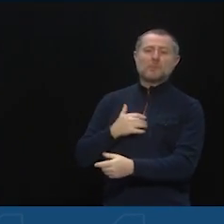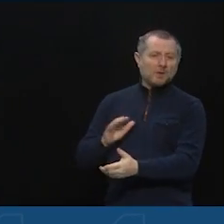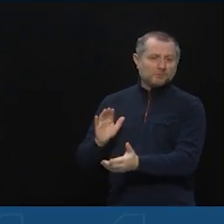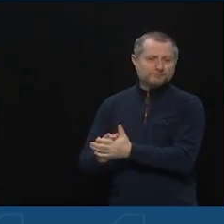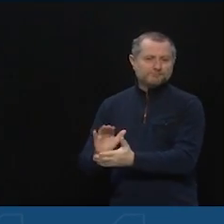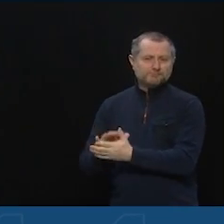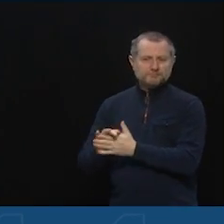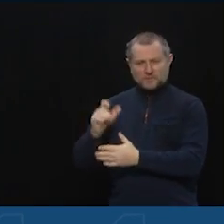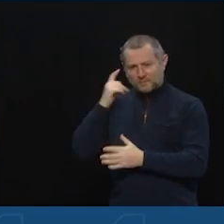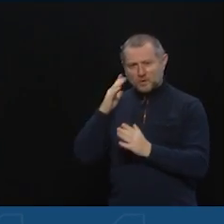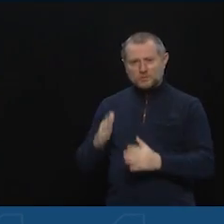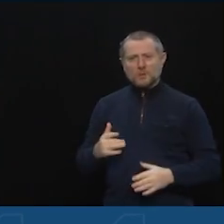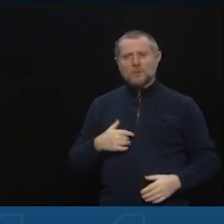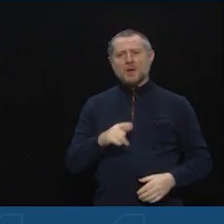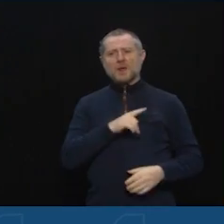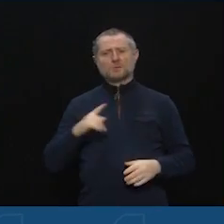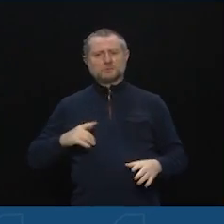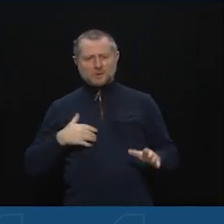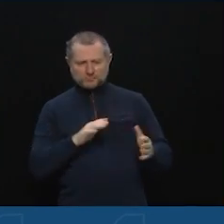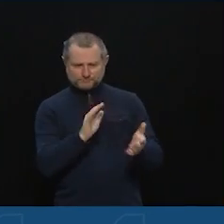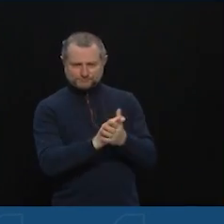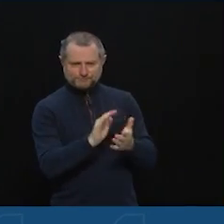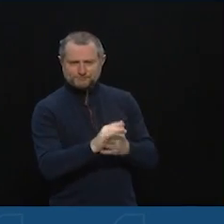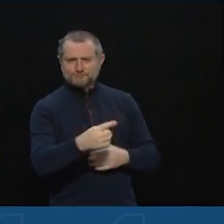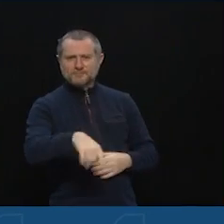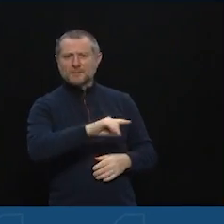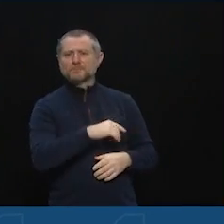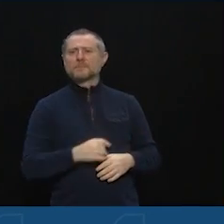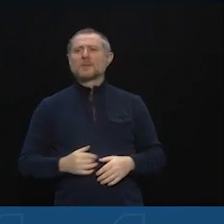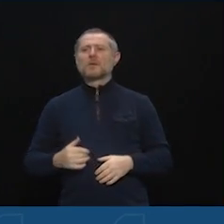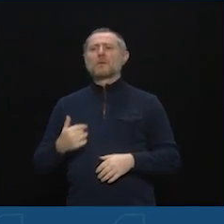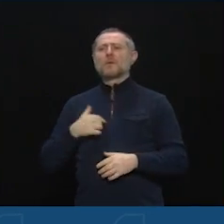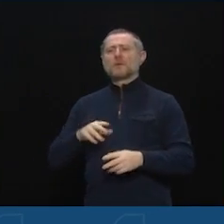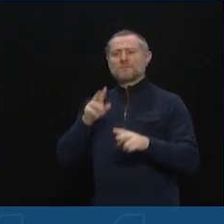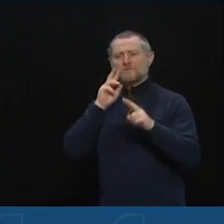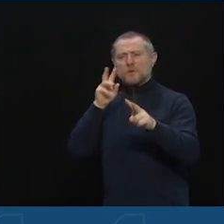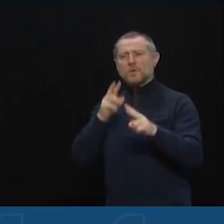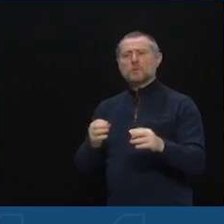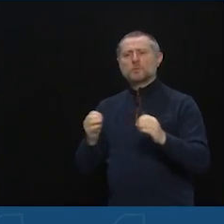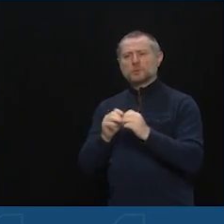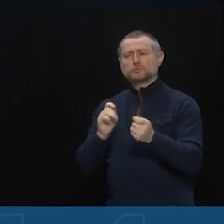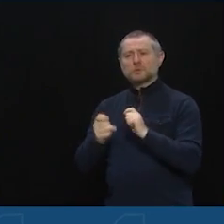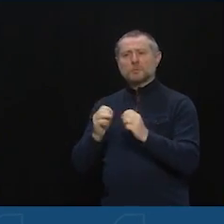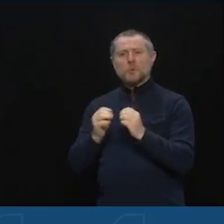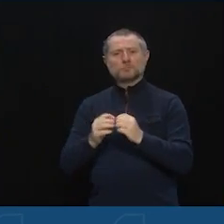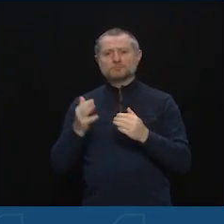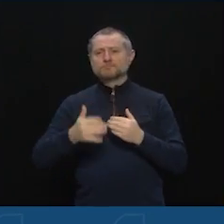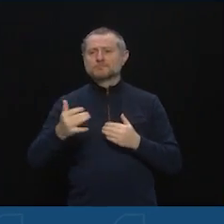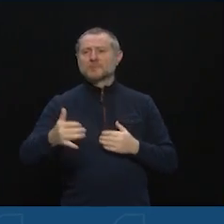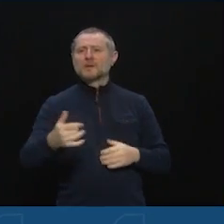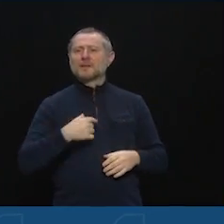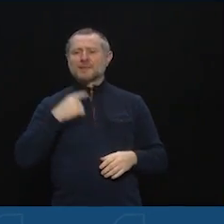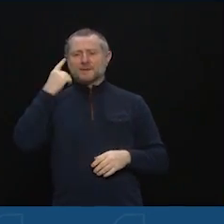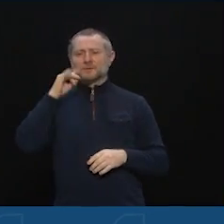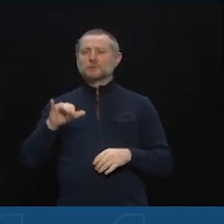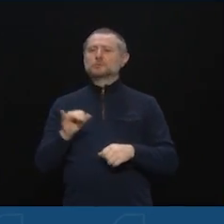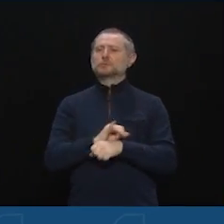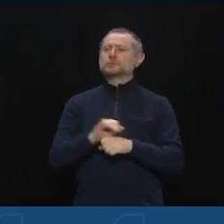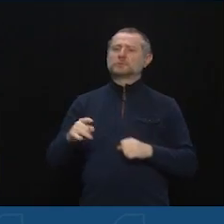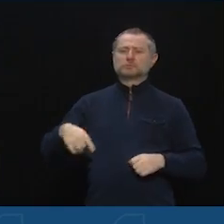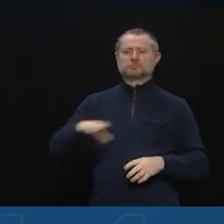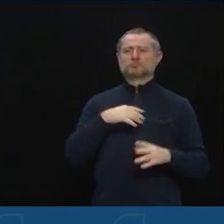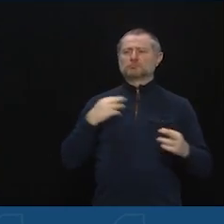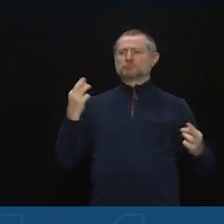the legislature for the temp bill. And I'm looking forward to making more changes because I think the industry recognizes and